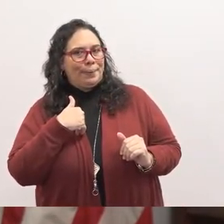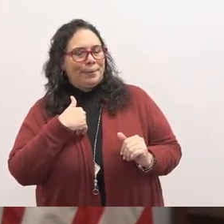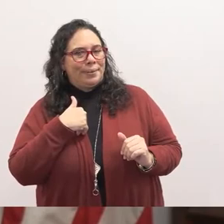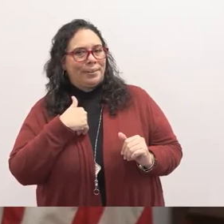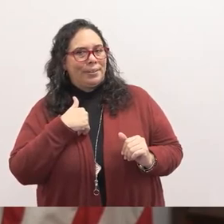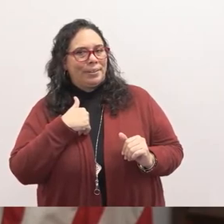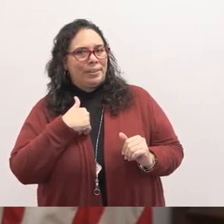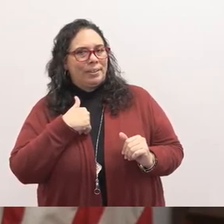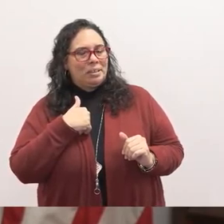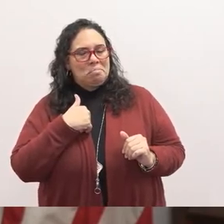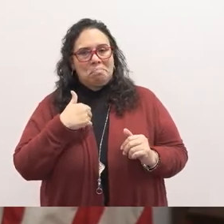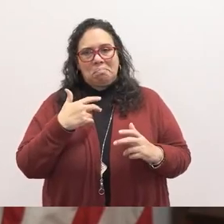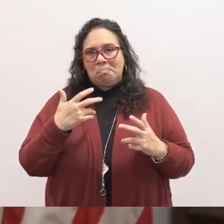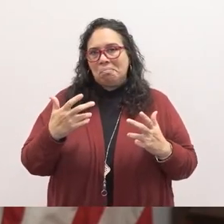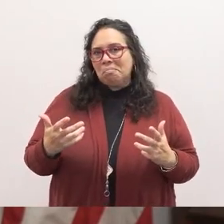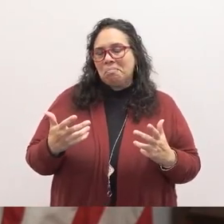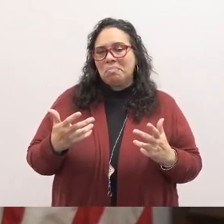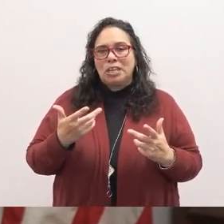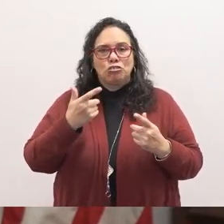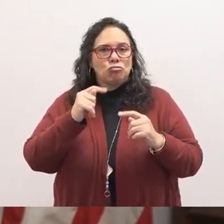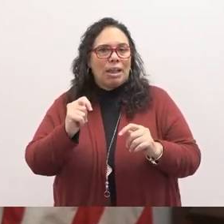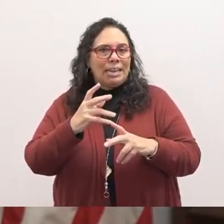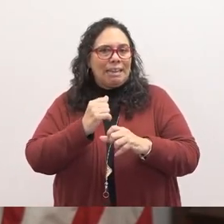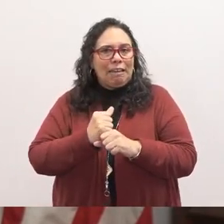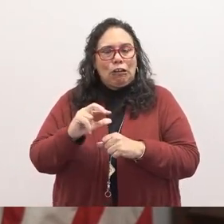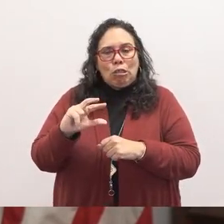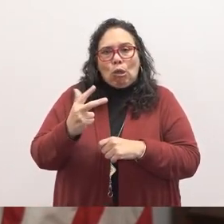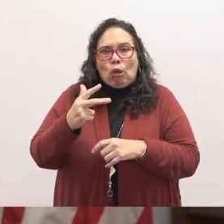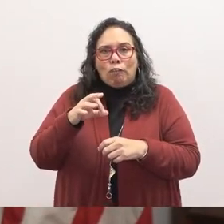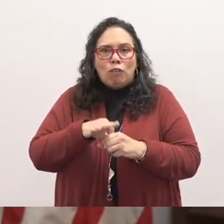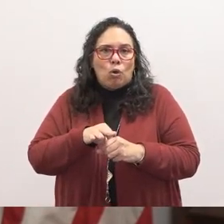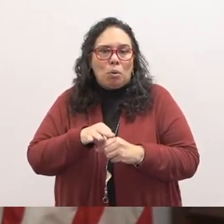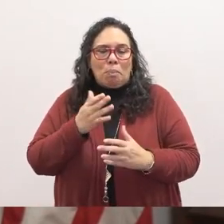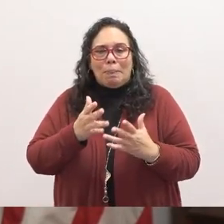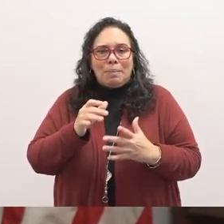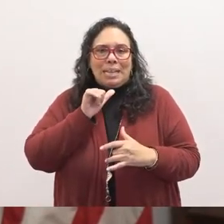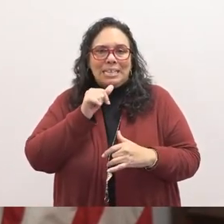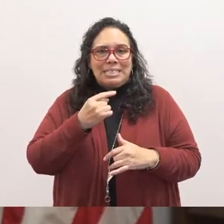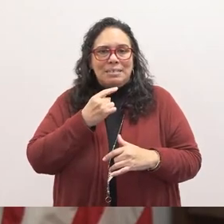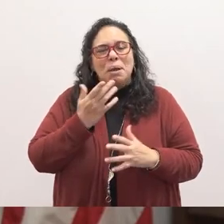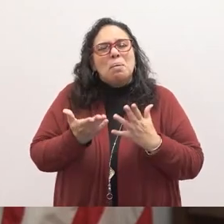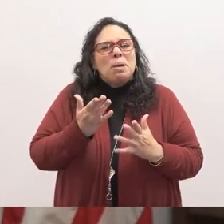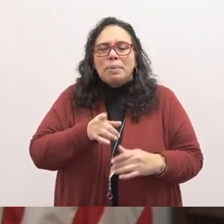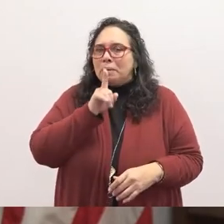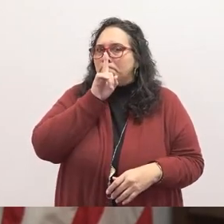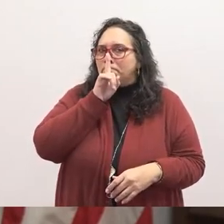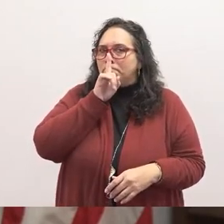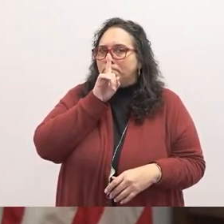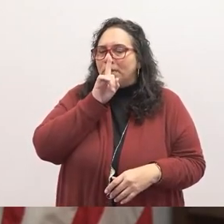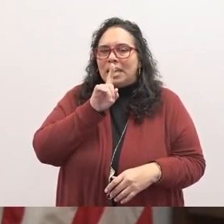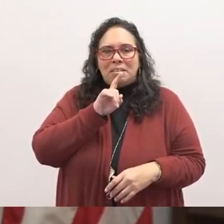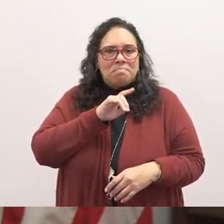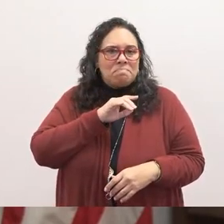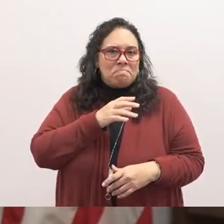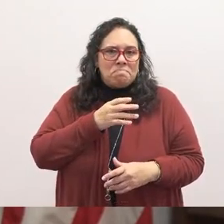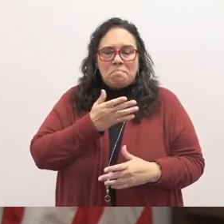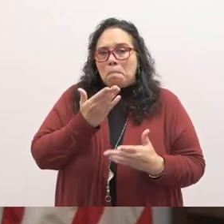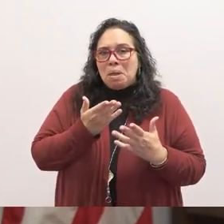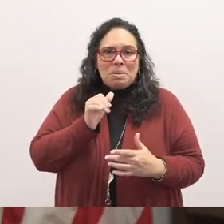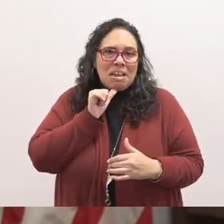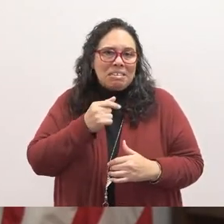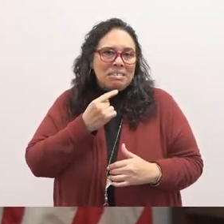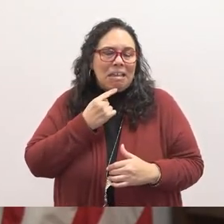if we can get a third vote from Benitez here. They may not say this is what board member Miller told us, right, but they may say